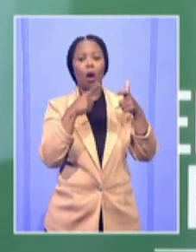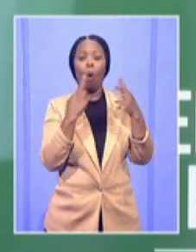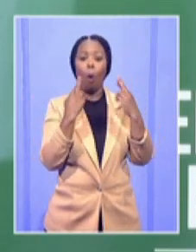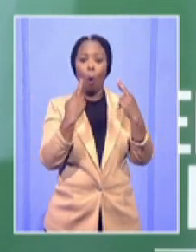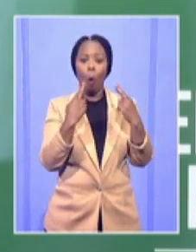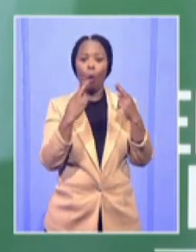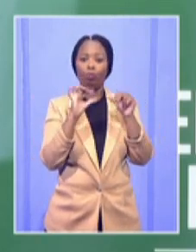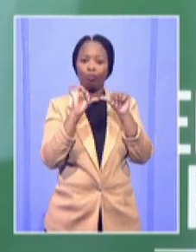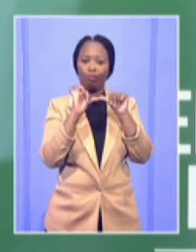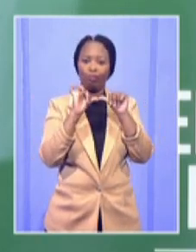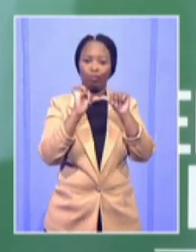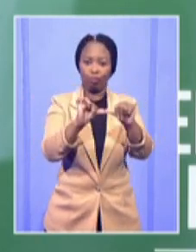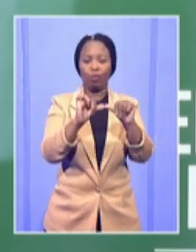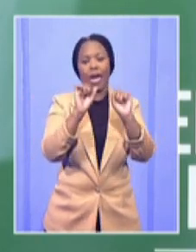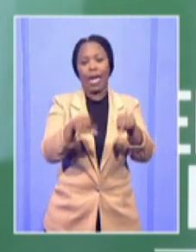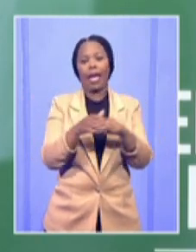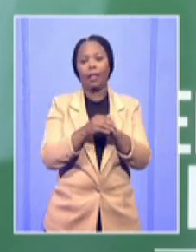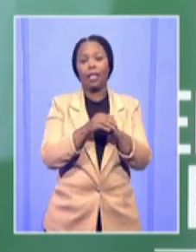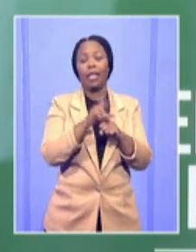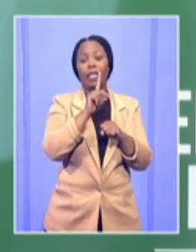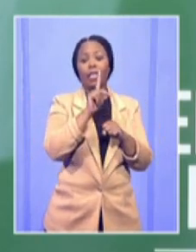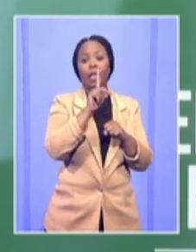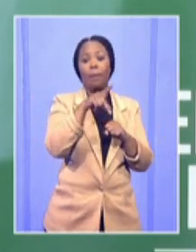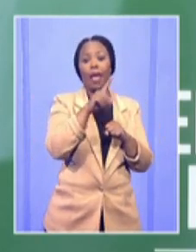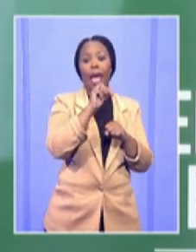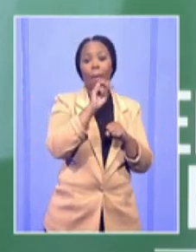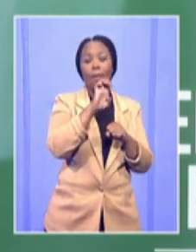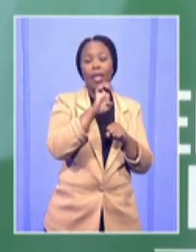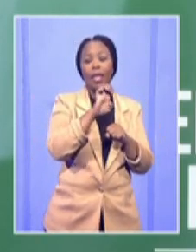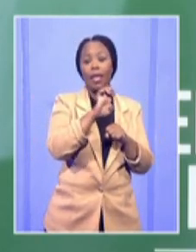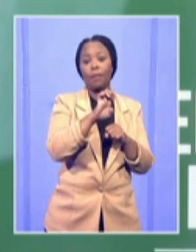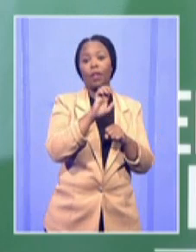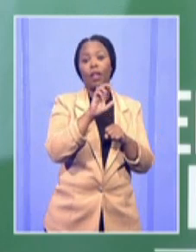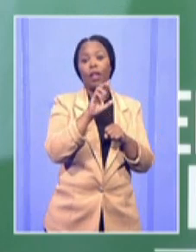This partnership between DPME, GTEC, and